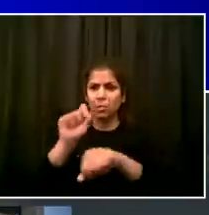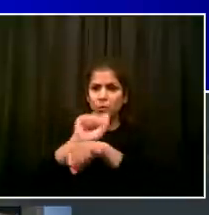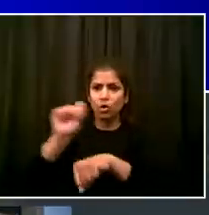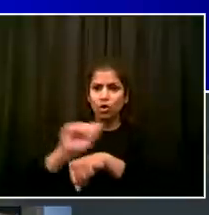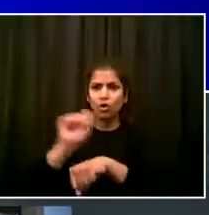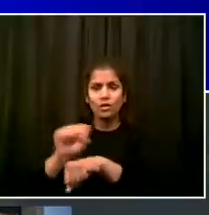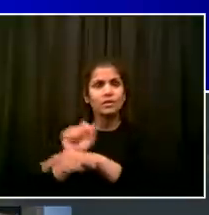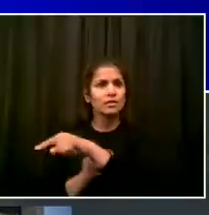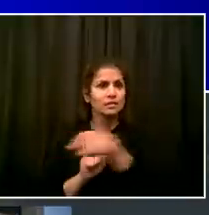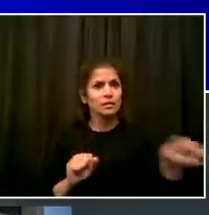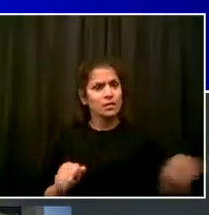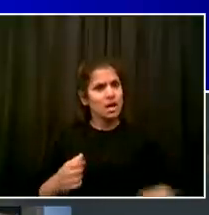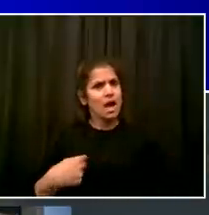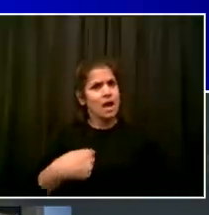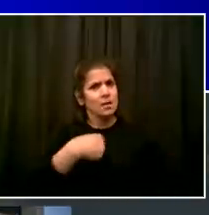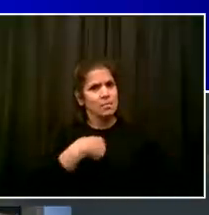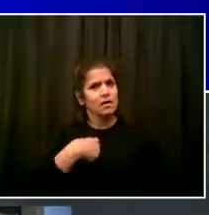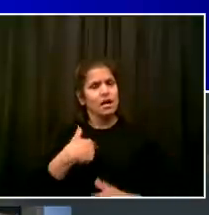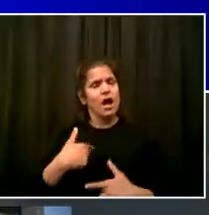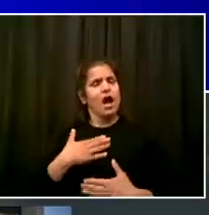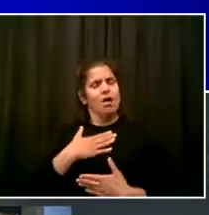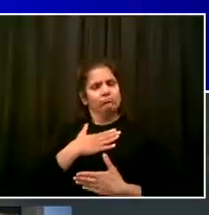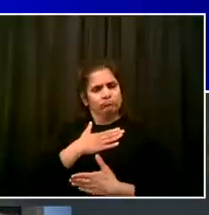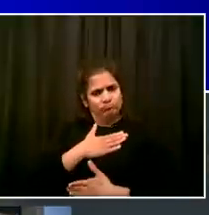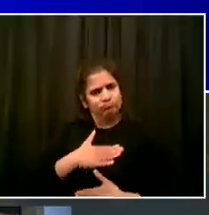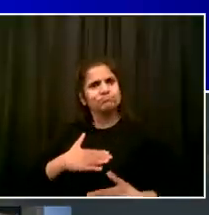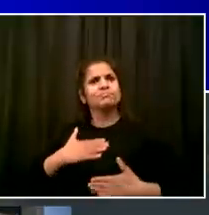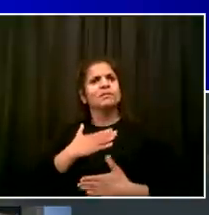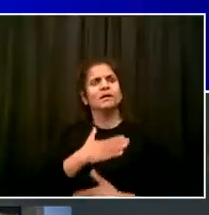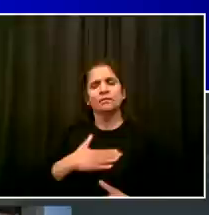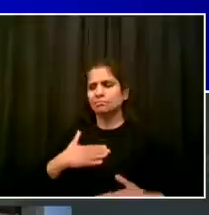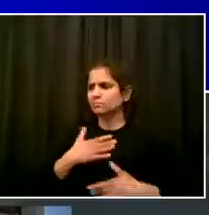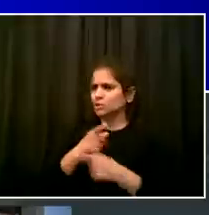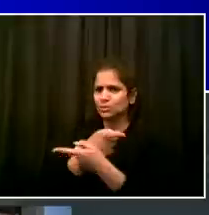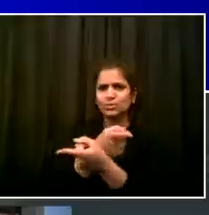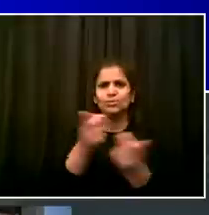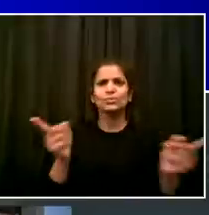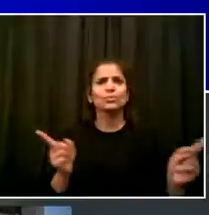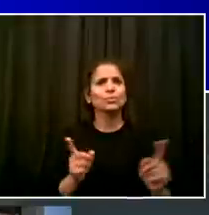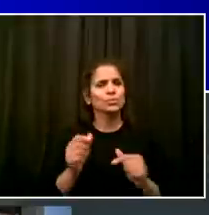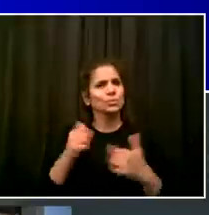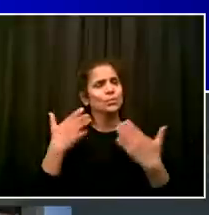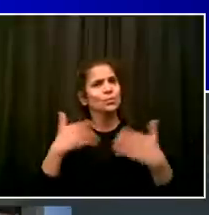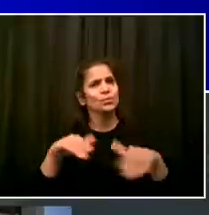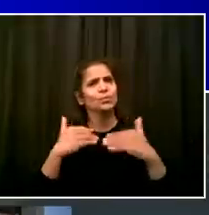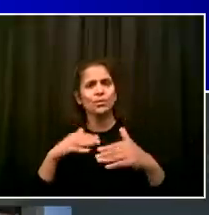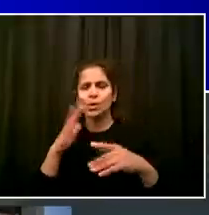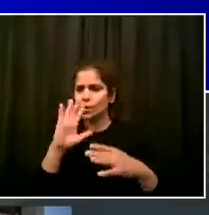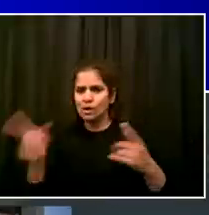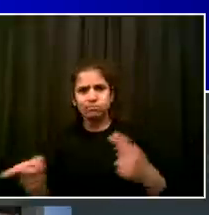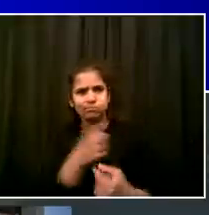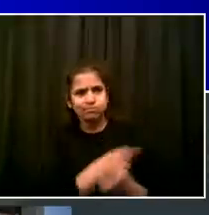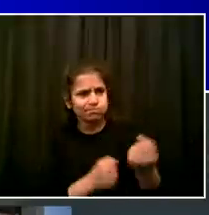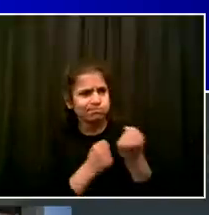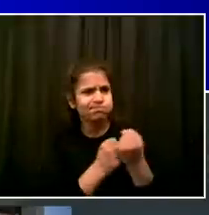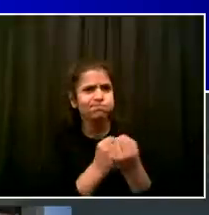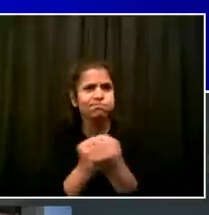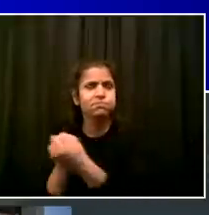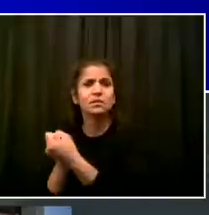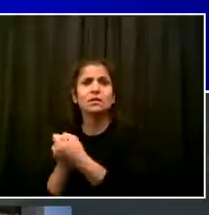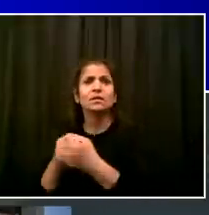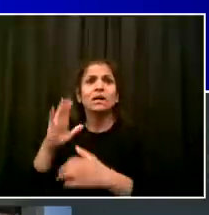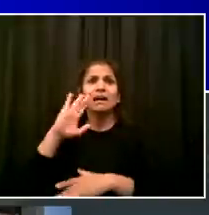the amazing work that folks do. We will support our nonprofit sector. We're going to find a way to keep these great organizations going through thick and